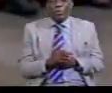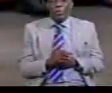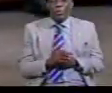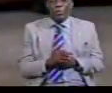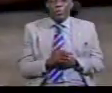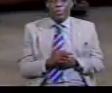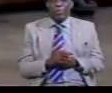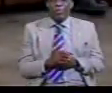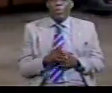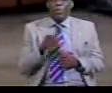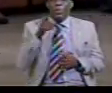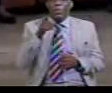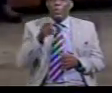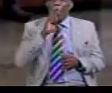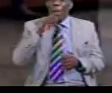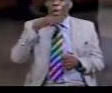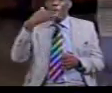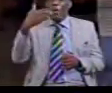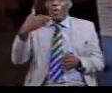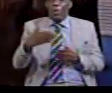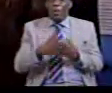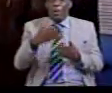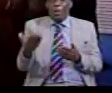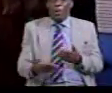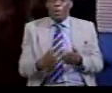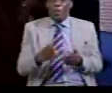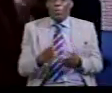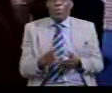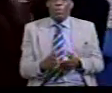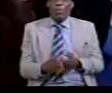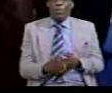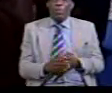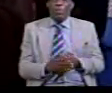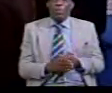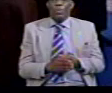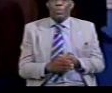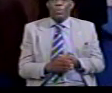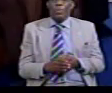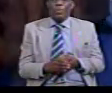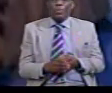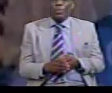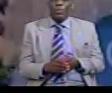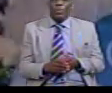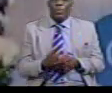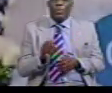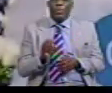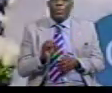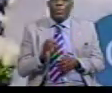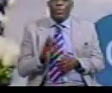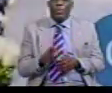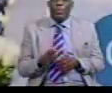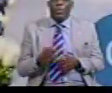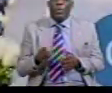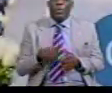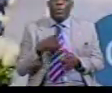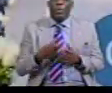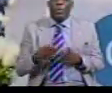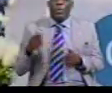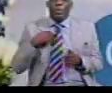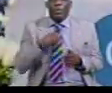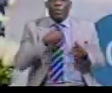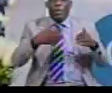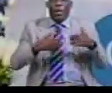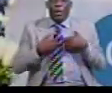You are welcome, sirs. Vous êtes la bienvenue. Then we have in our midst. Nous avons au milieu de nous.